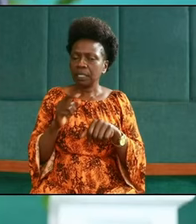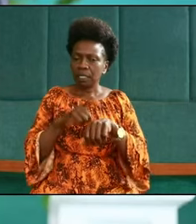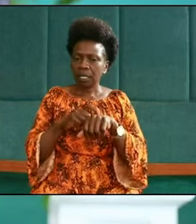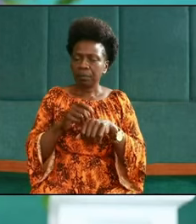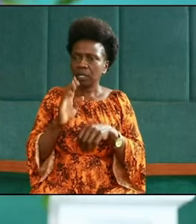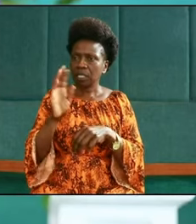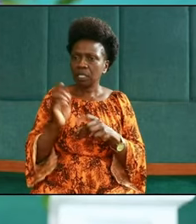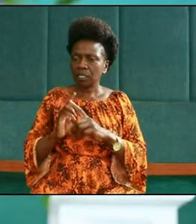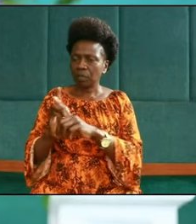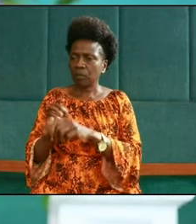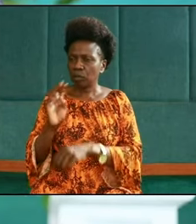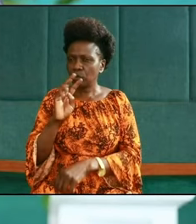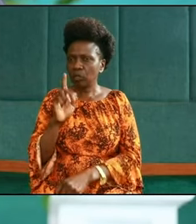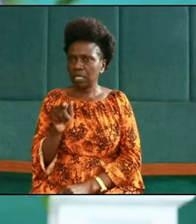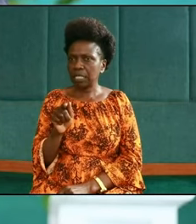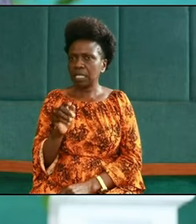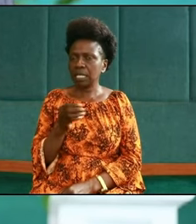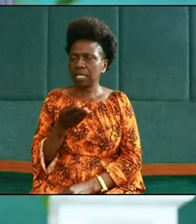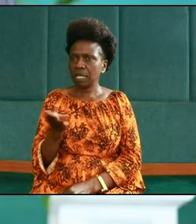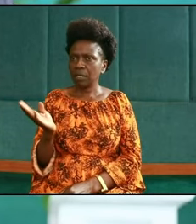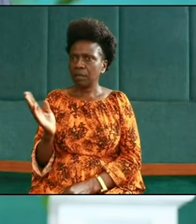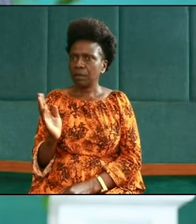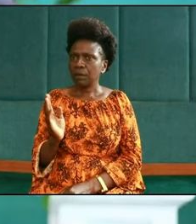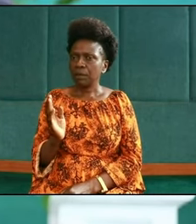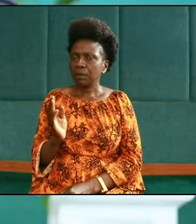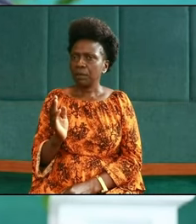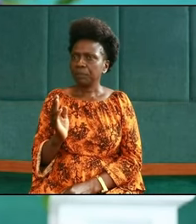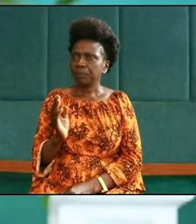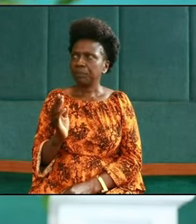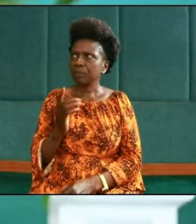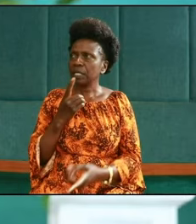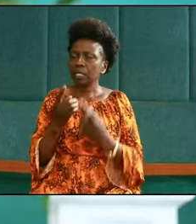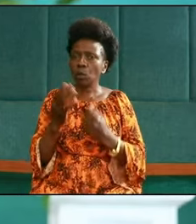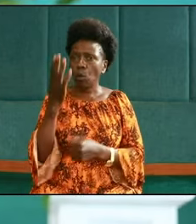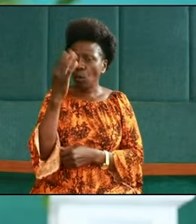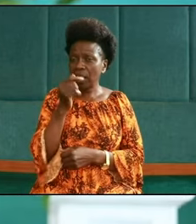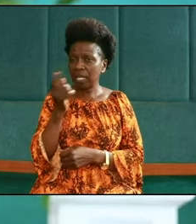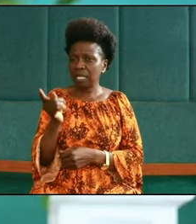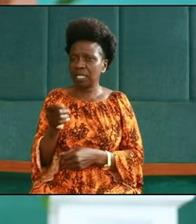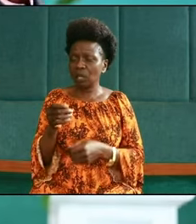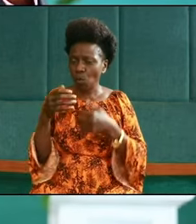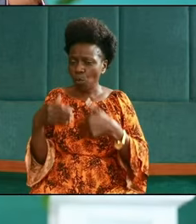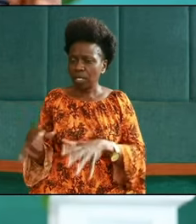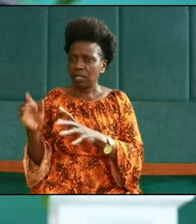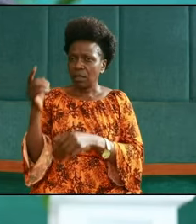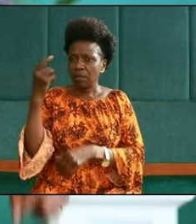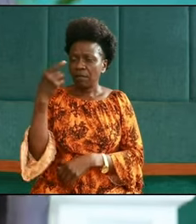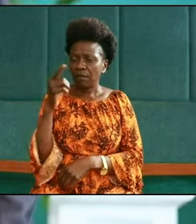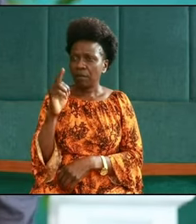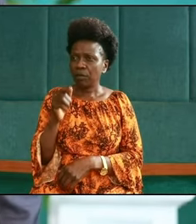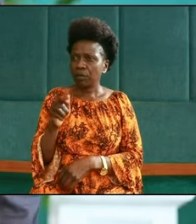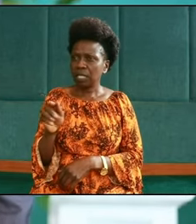his disciples saw it, they were indignant, saying, why this waste? For